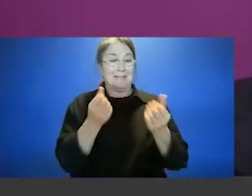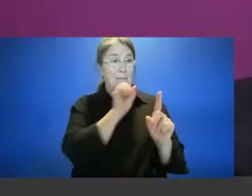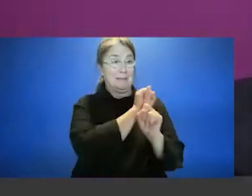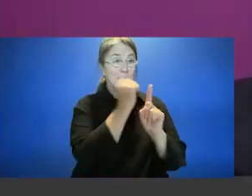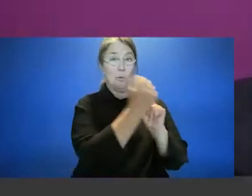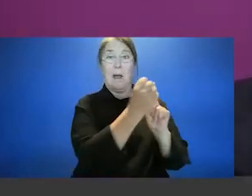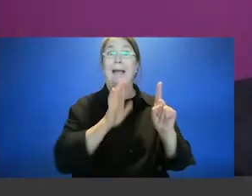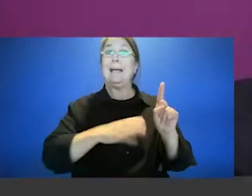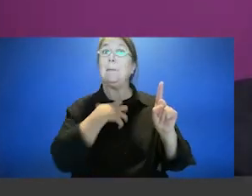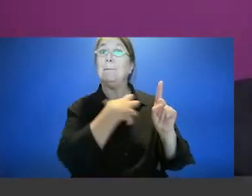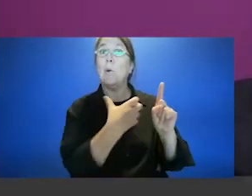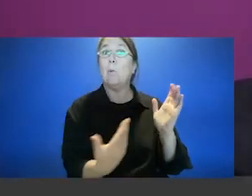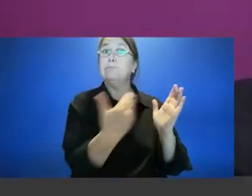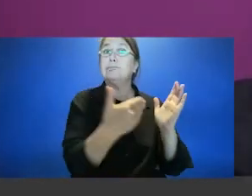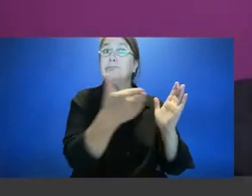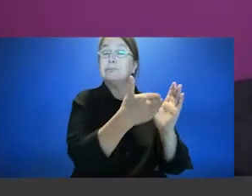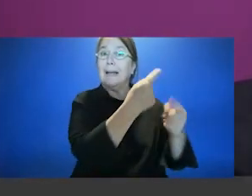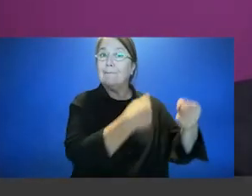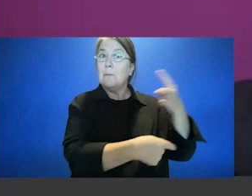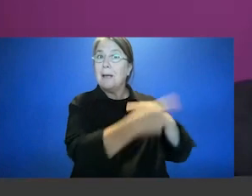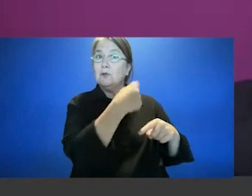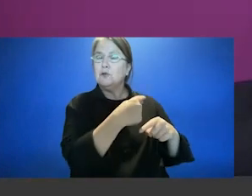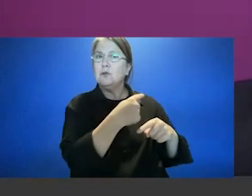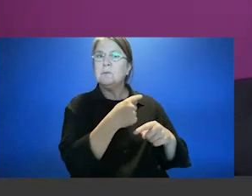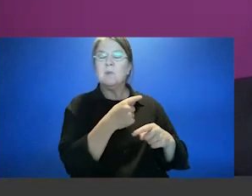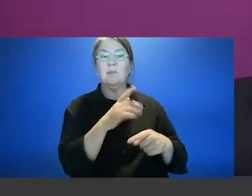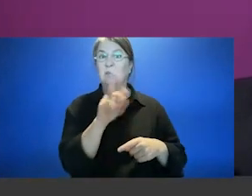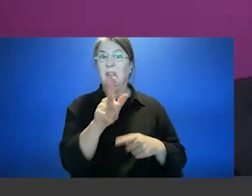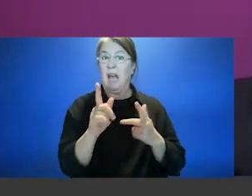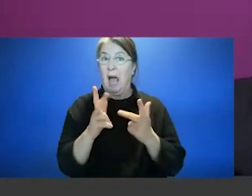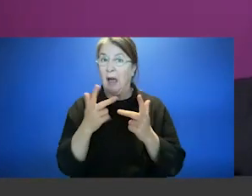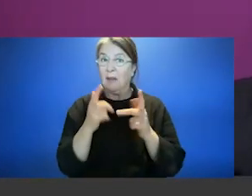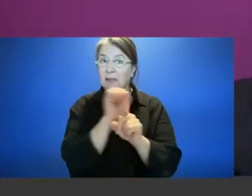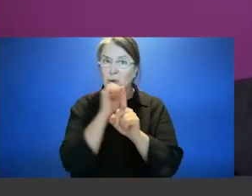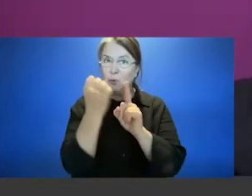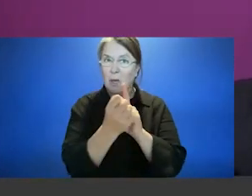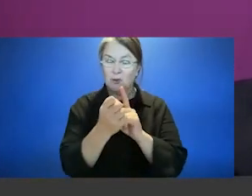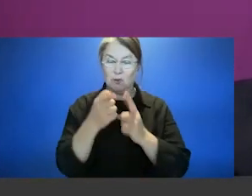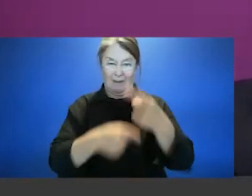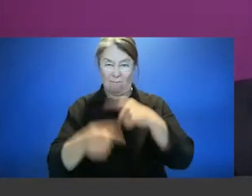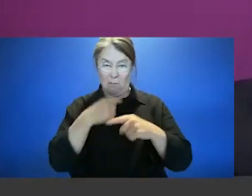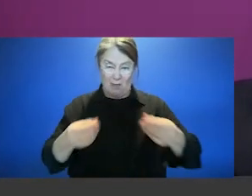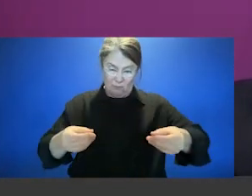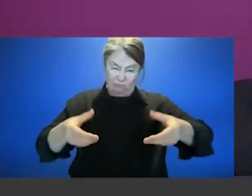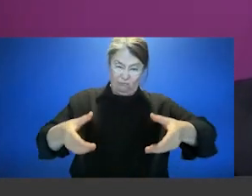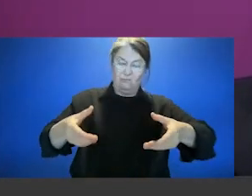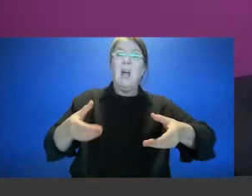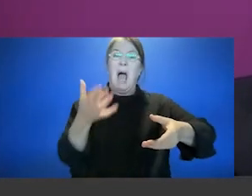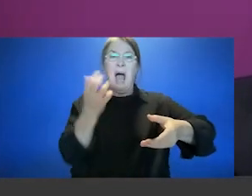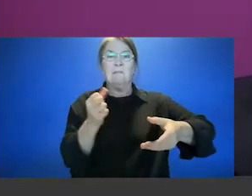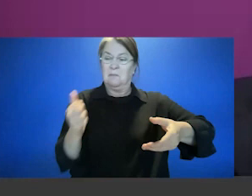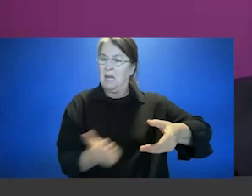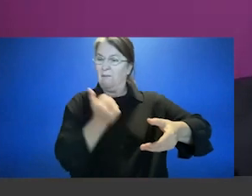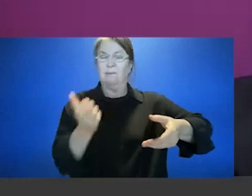we determine that the information we have is enough to assess the matter under our Act.